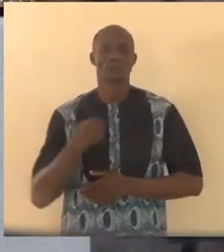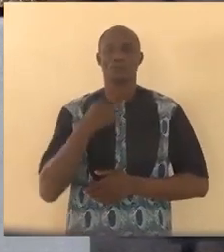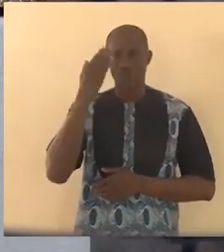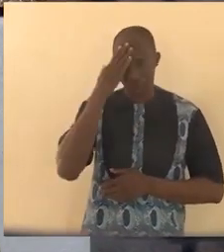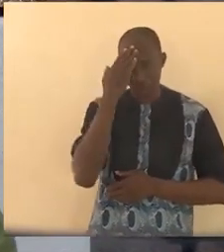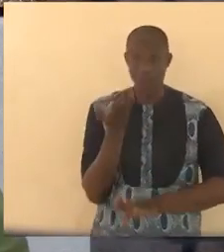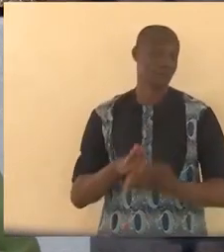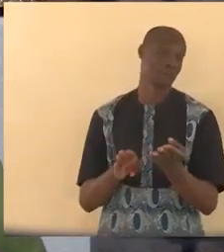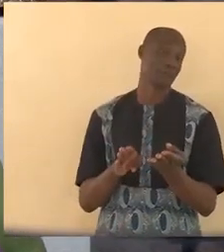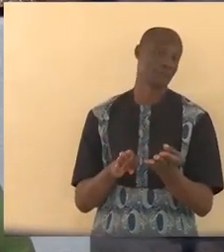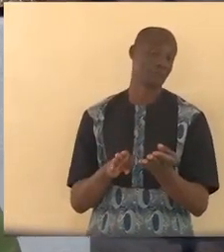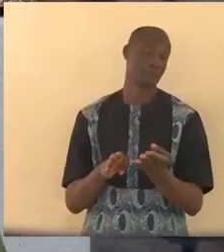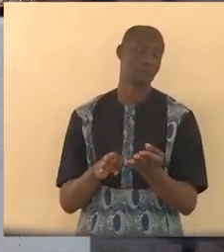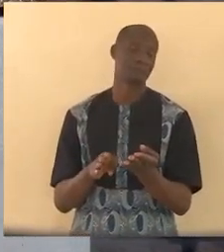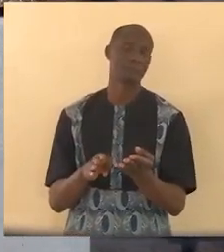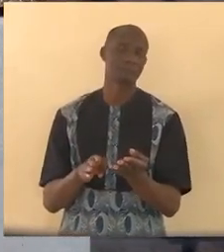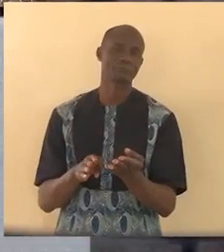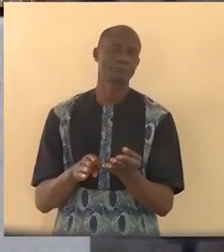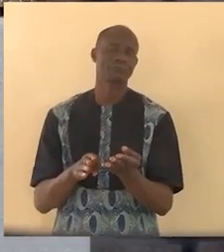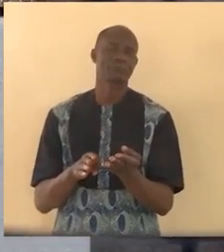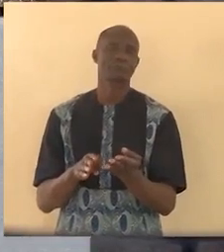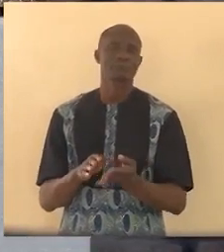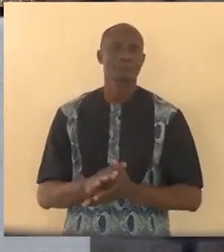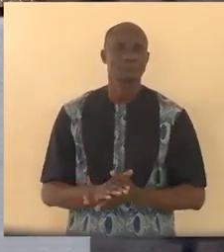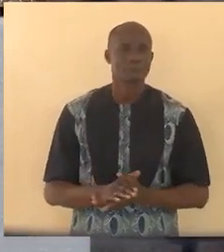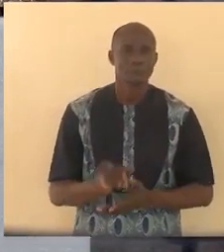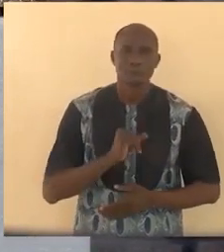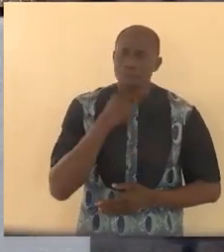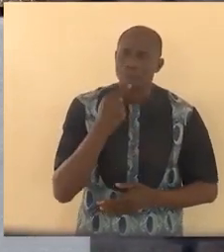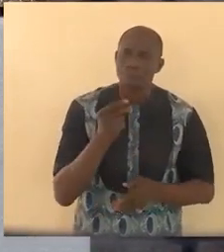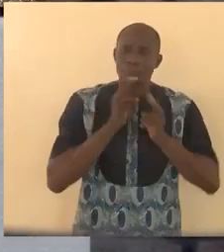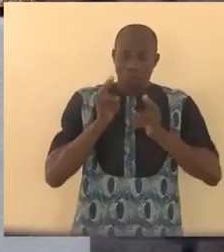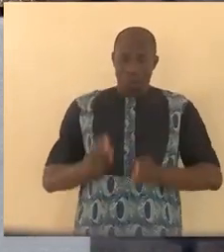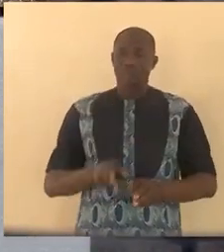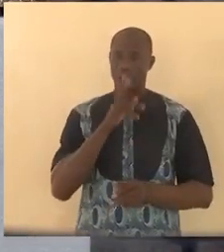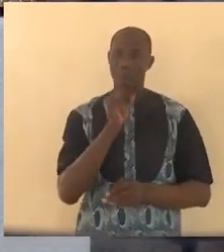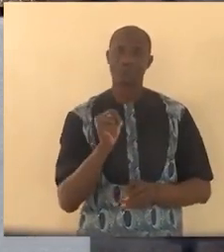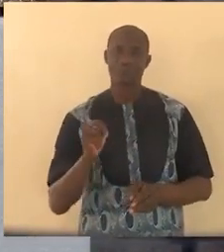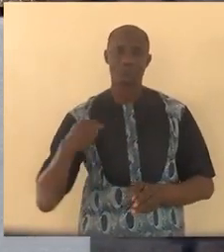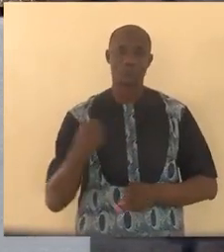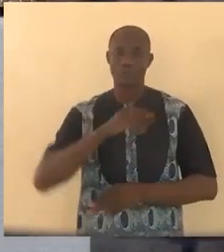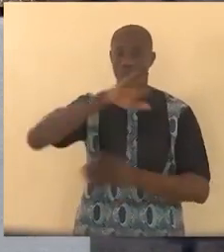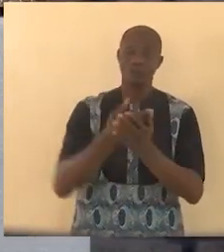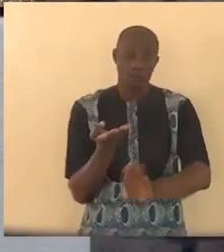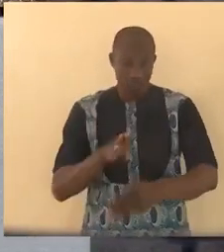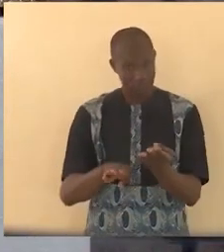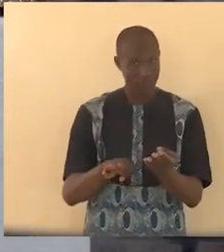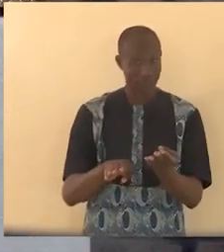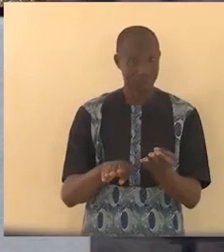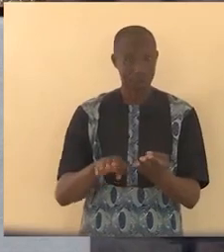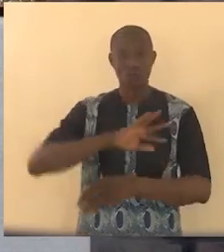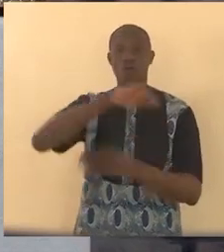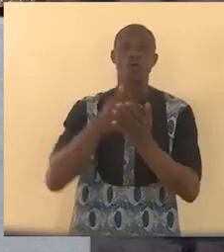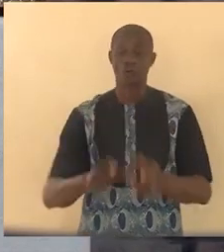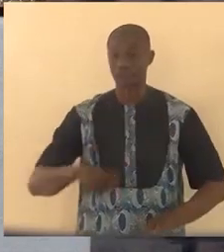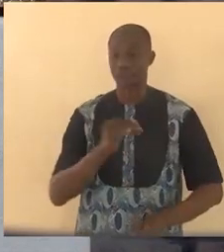We know of death. And like I said here sometime, I say, human beings, we all die. All creatures,